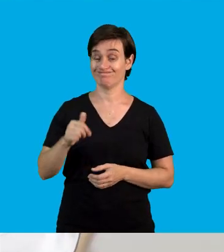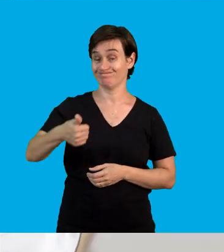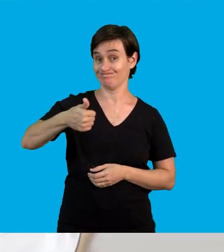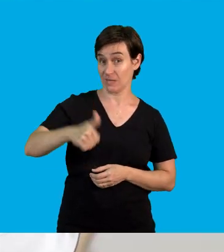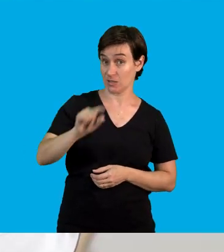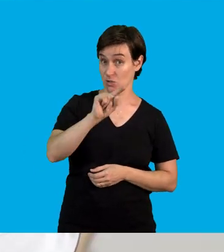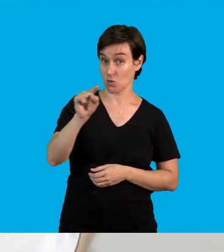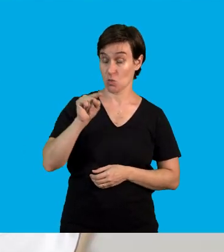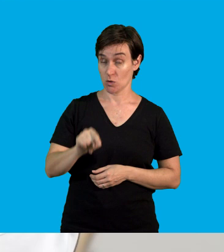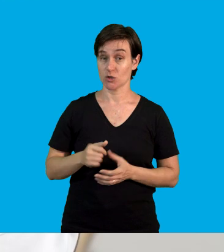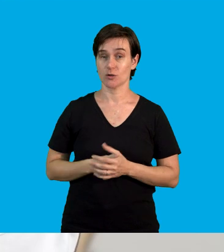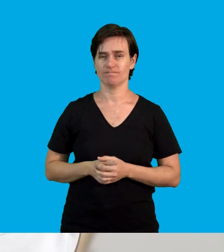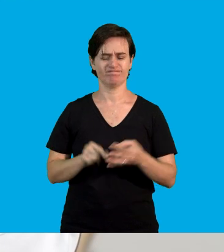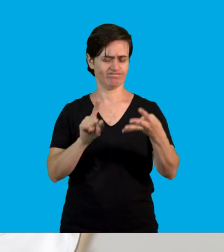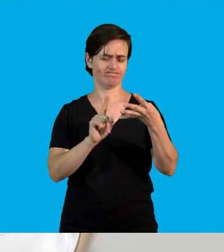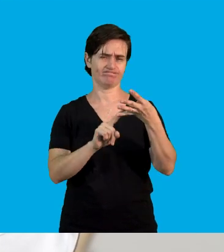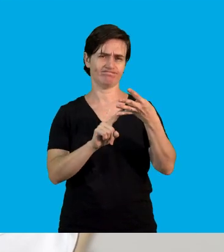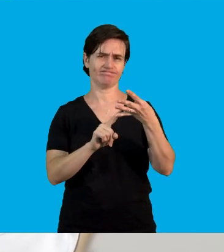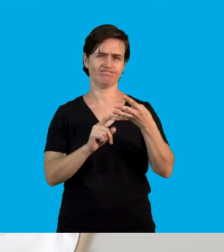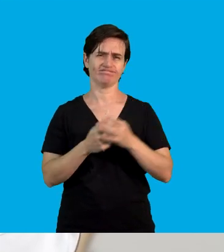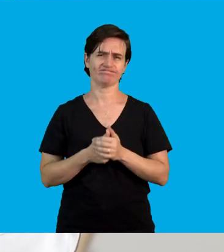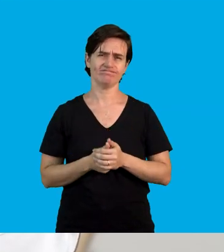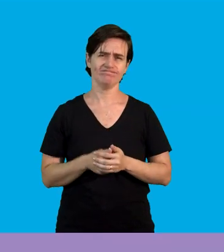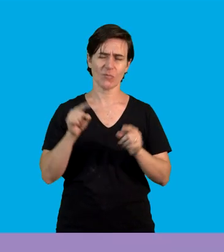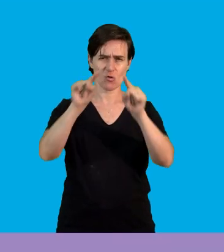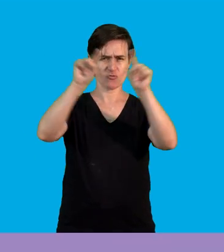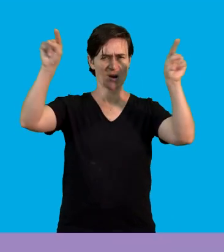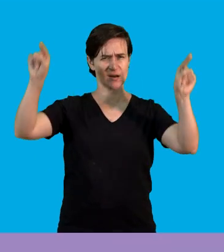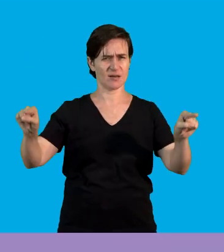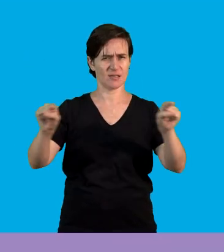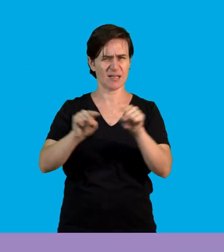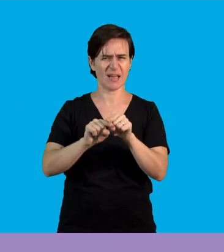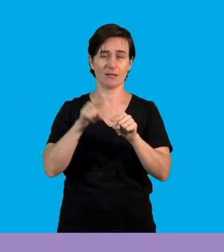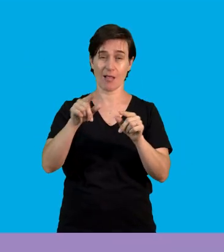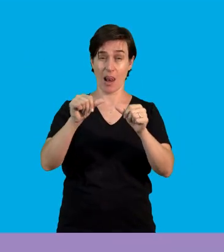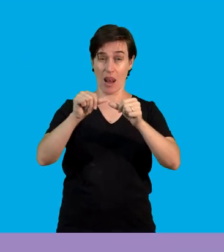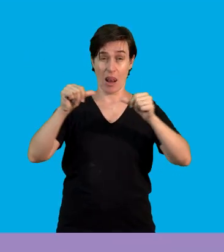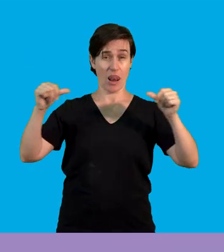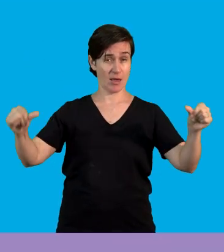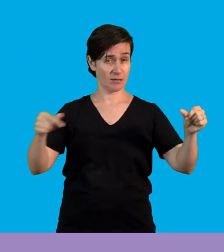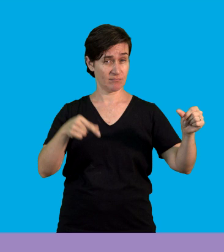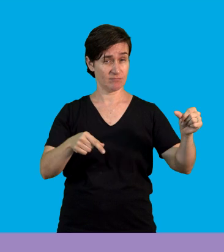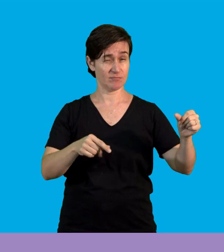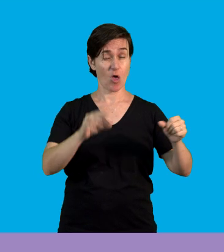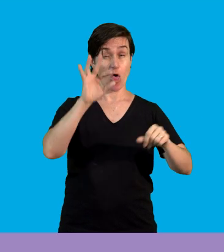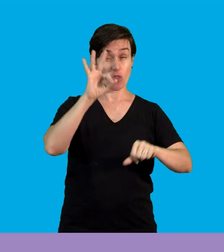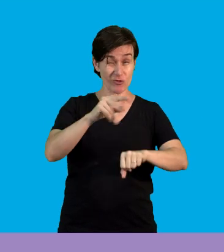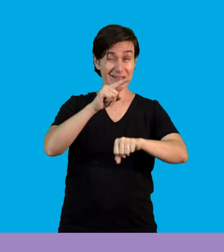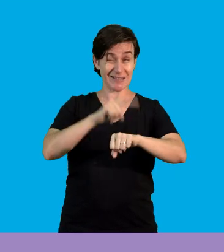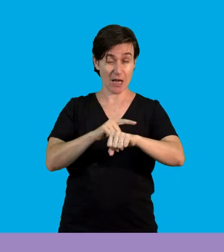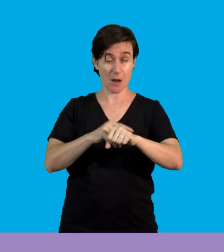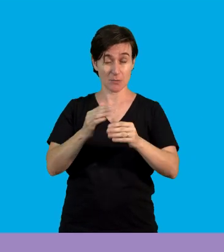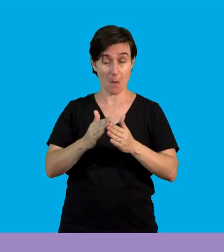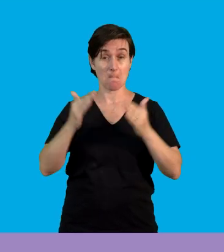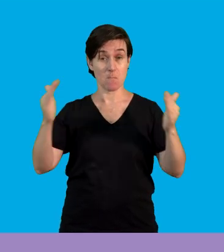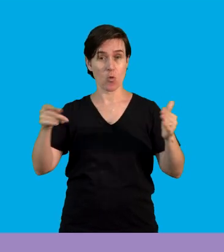Okay, let's look at the next question. We have a rectangle, and the question says, a rectangle has a length of 3